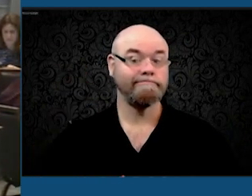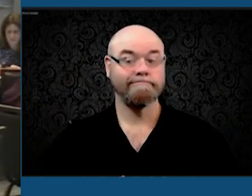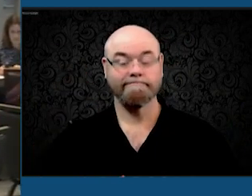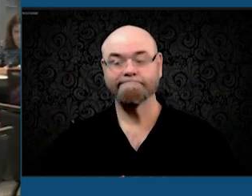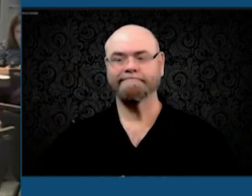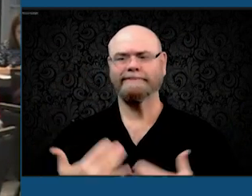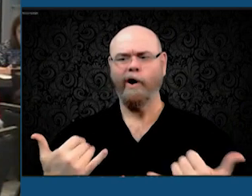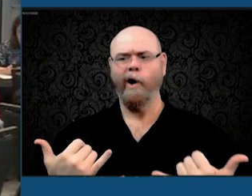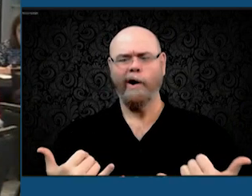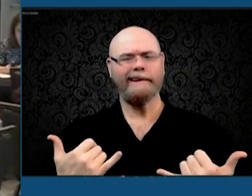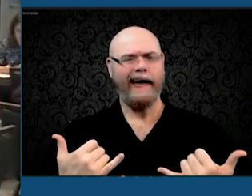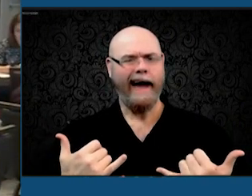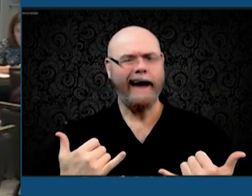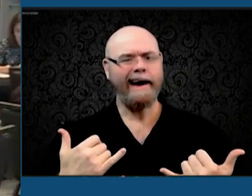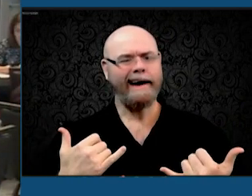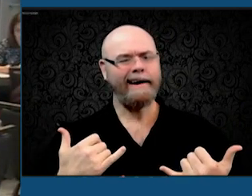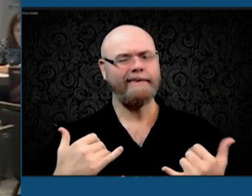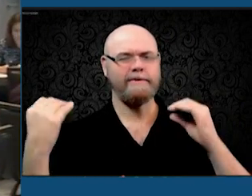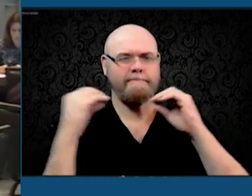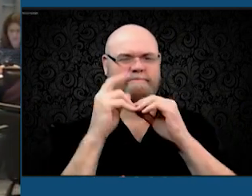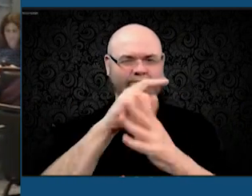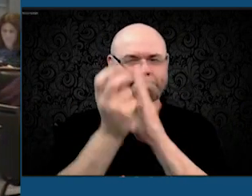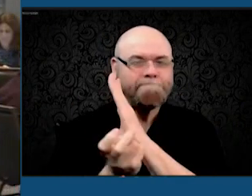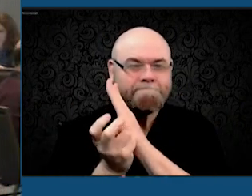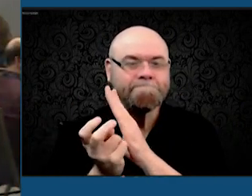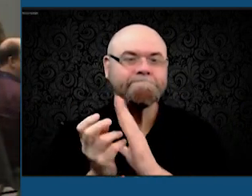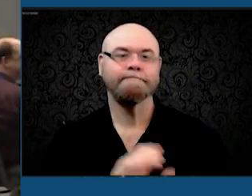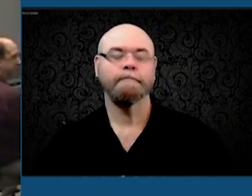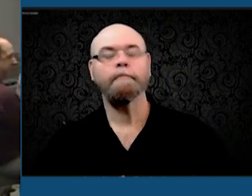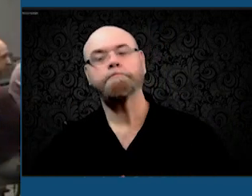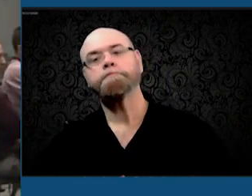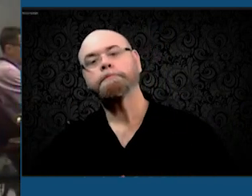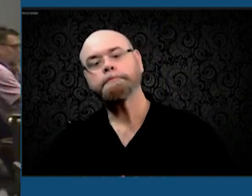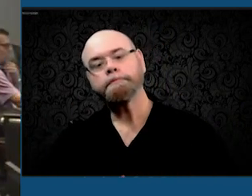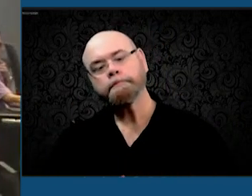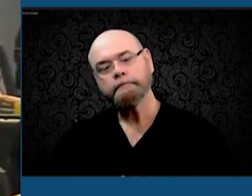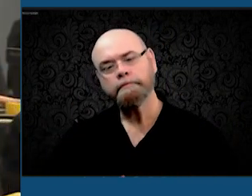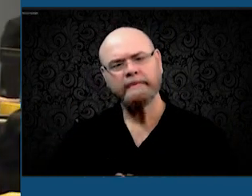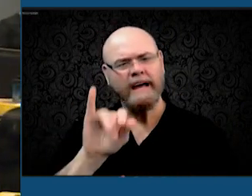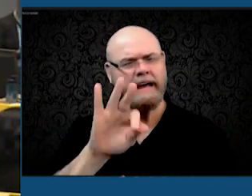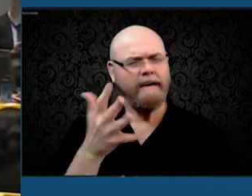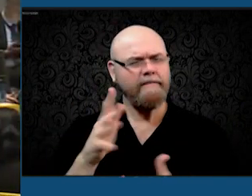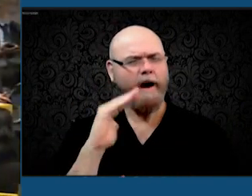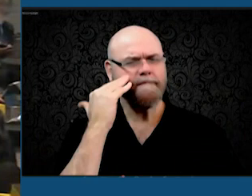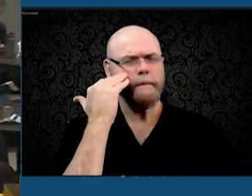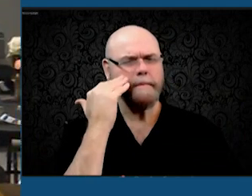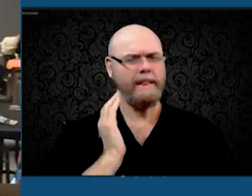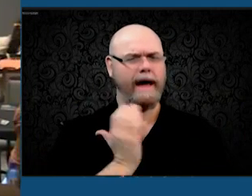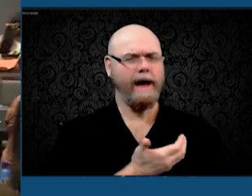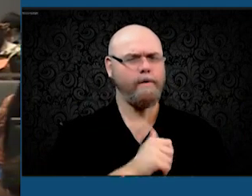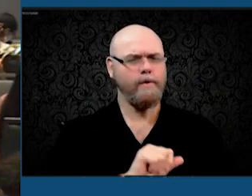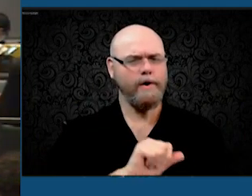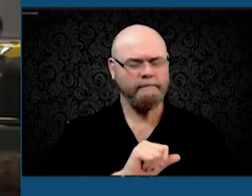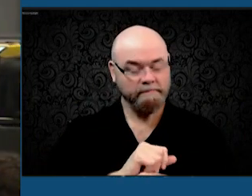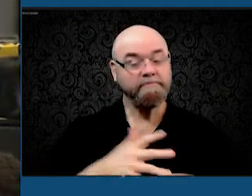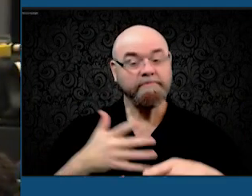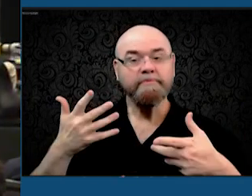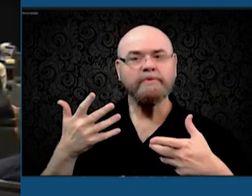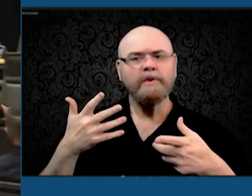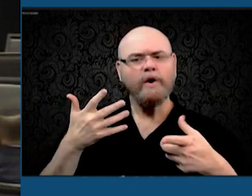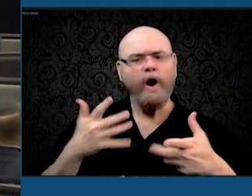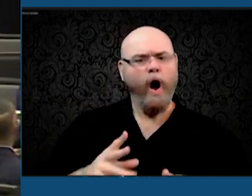get into this stuff. So if you know the work that we do, you've probably seen a tool we call the mood meter, el